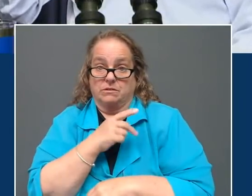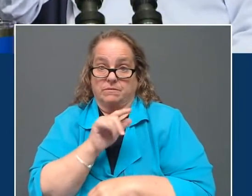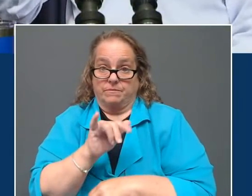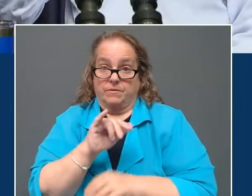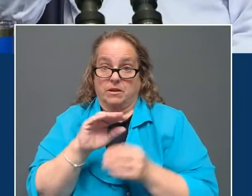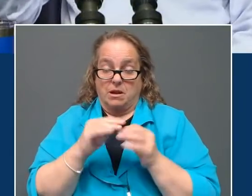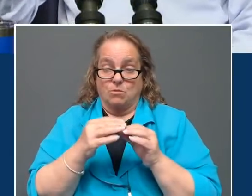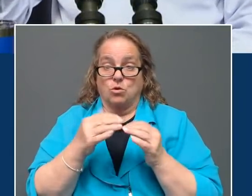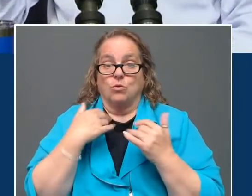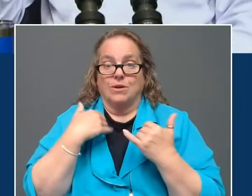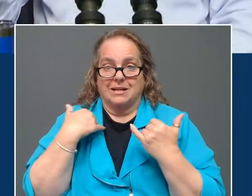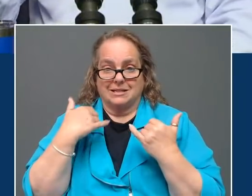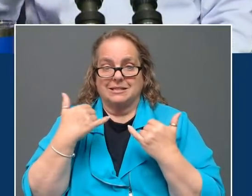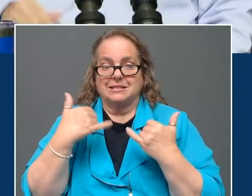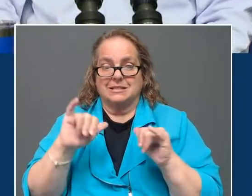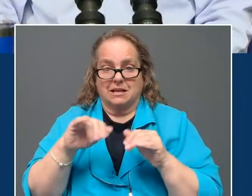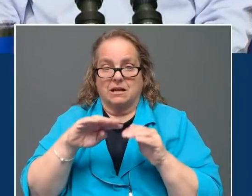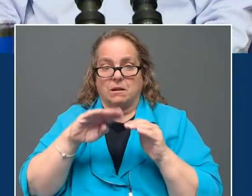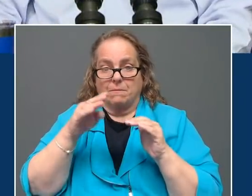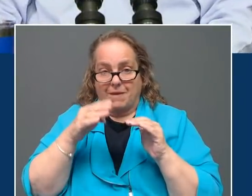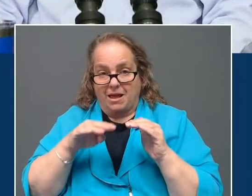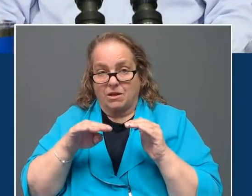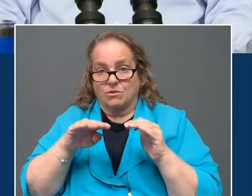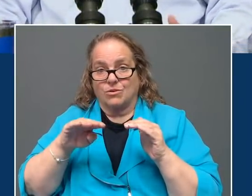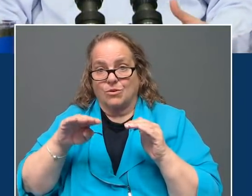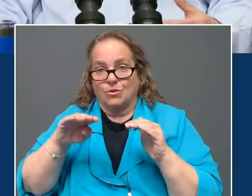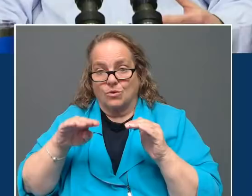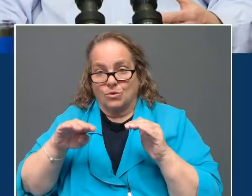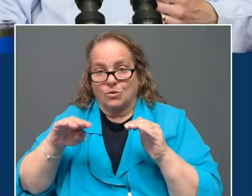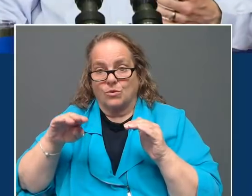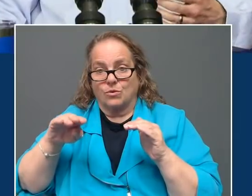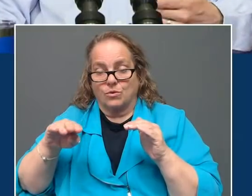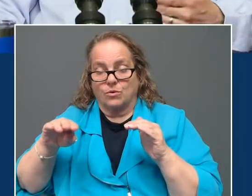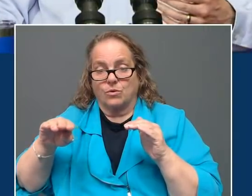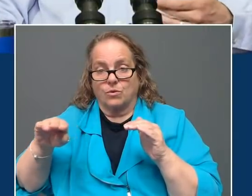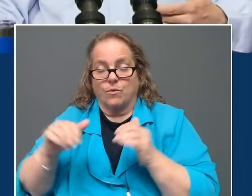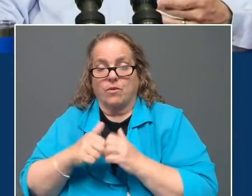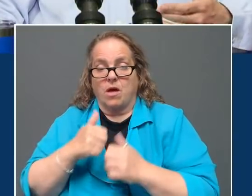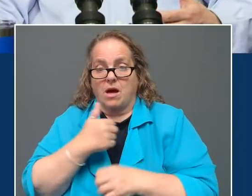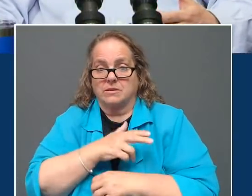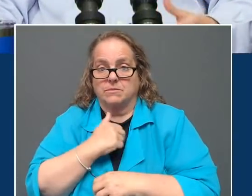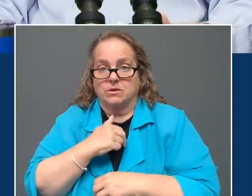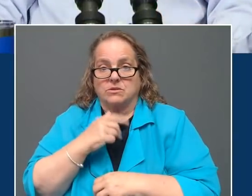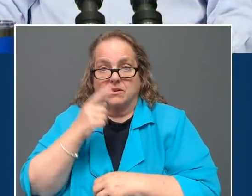we're plateaued pretty much in hospitalizations. I mean, I think we're up or